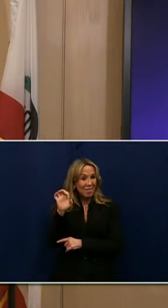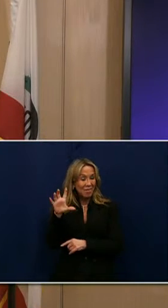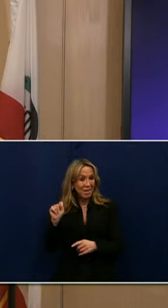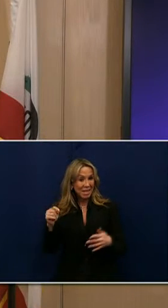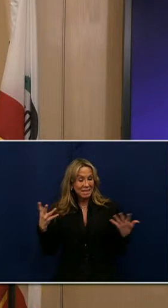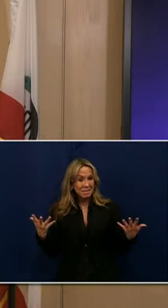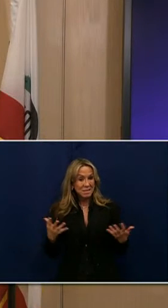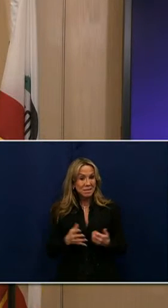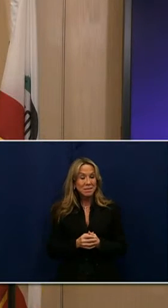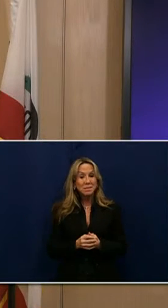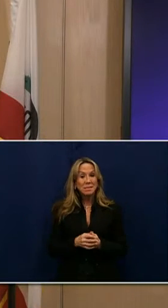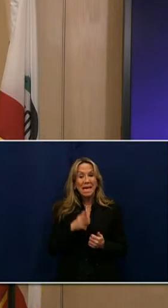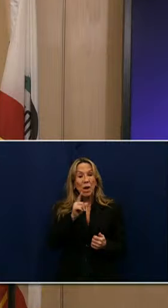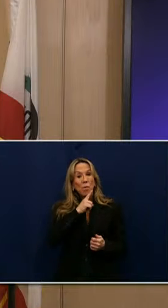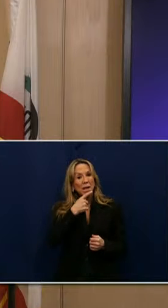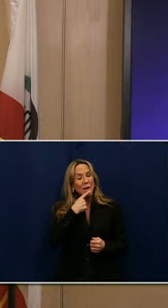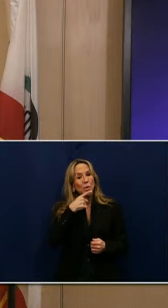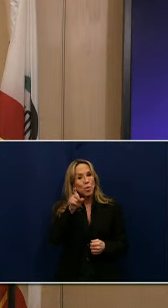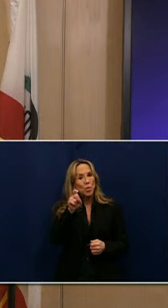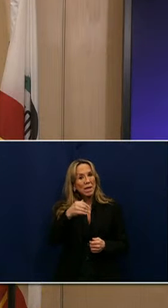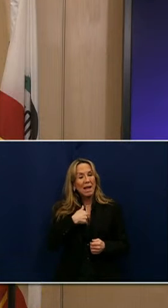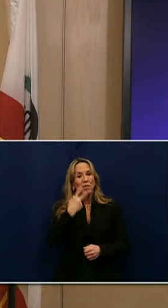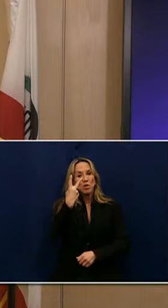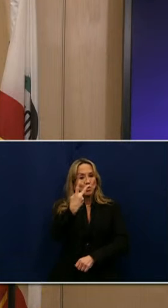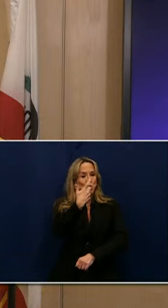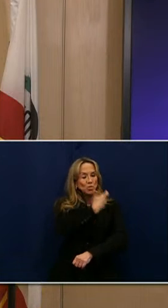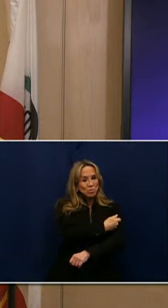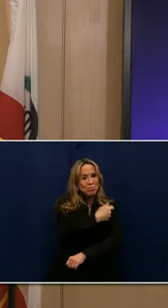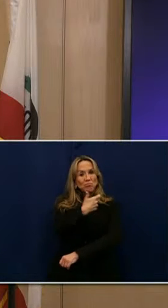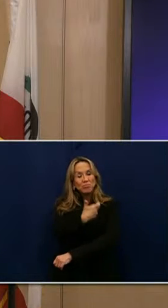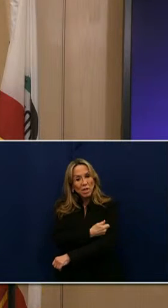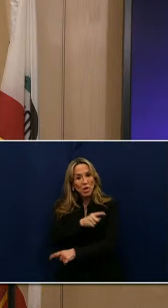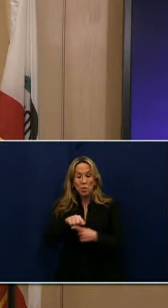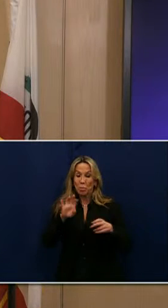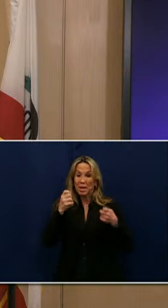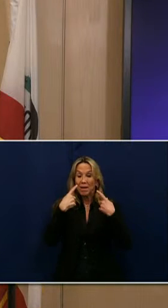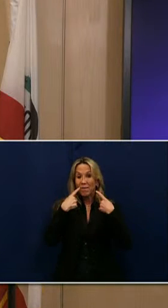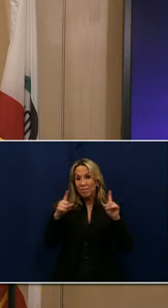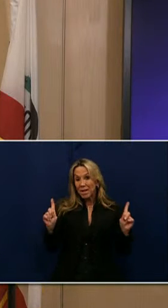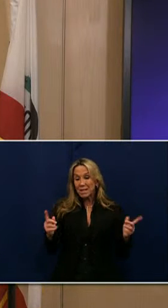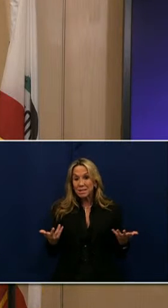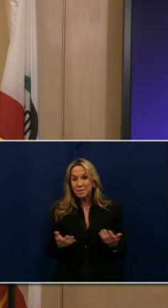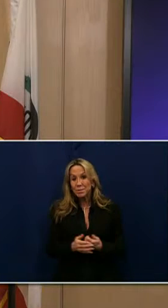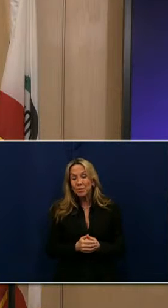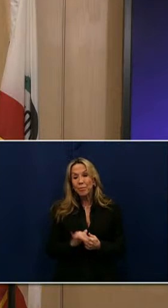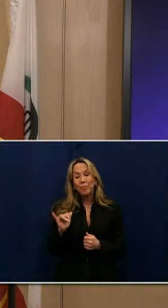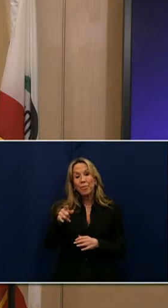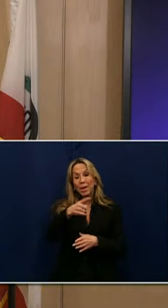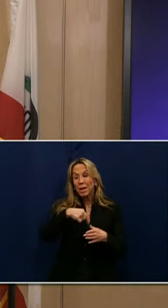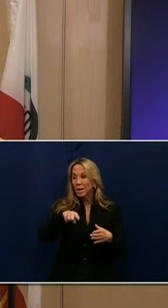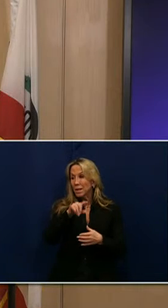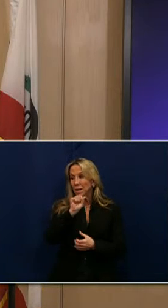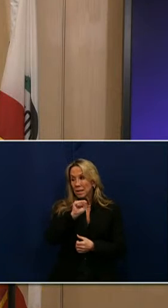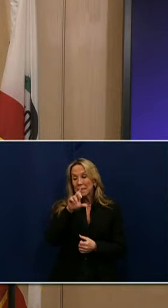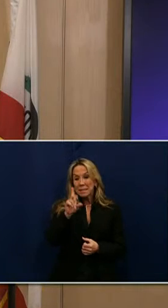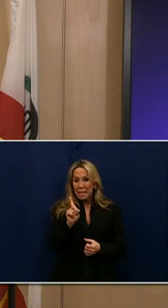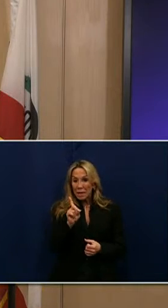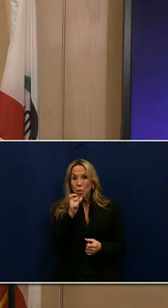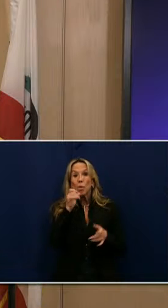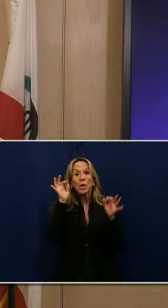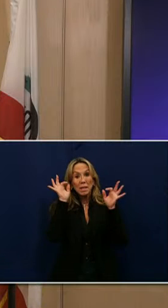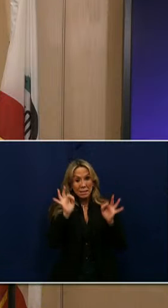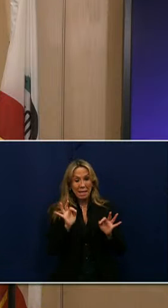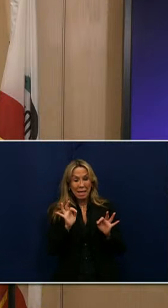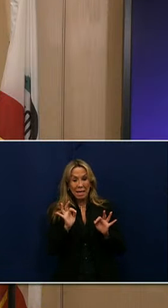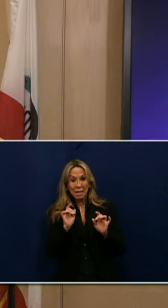of the vaccine are necessary to be as effective? For example, for even those San Diegans who initially do decide to get it,